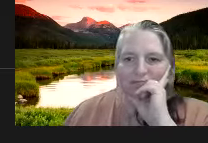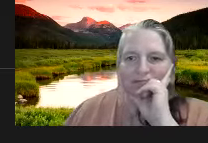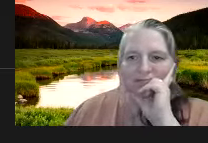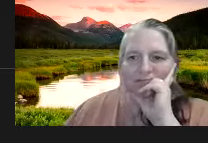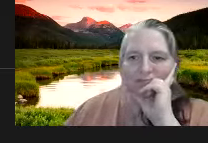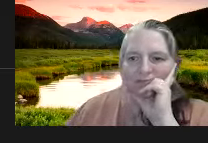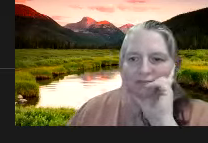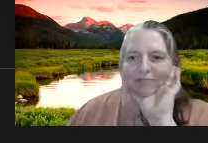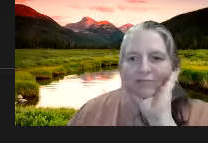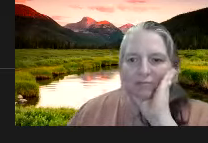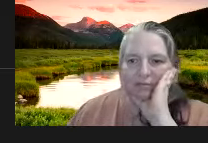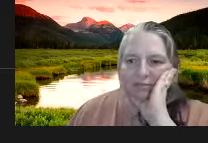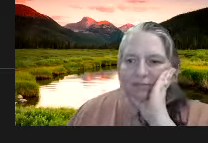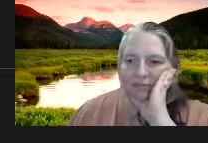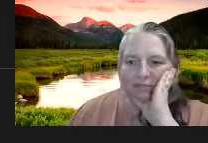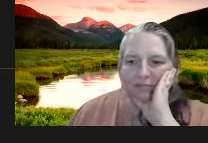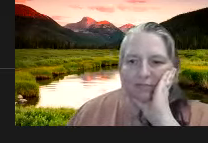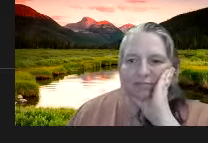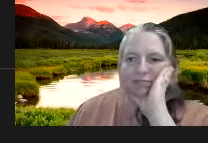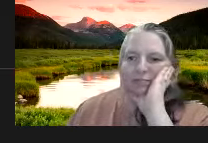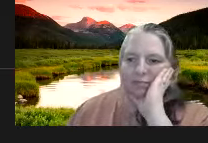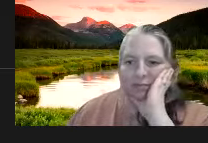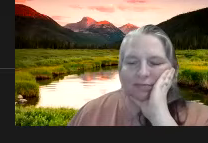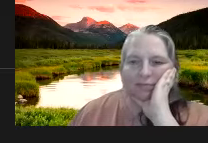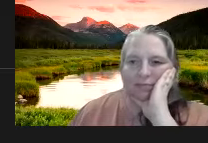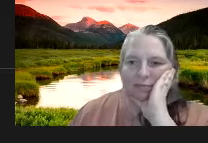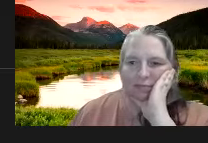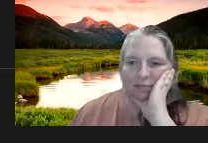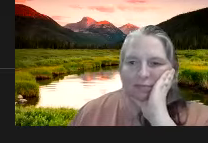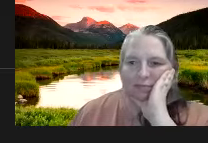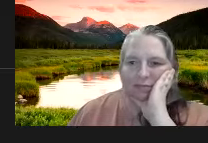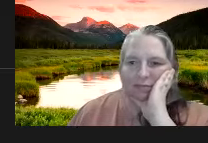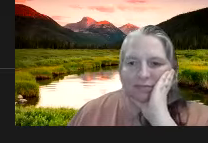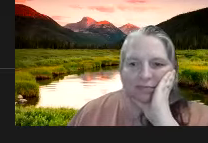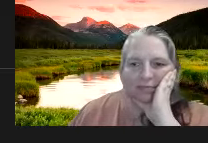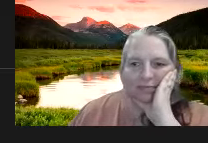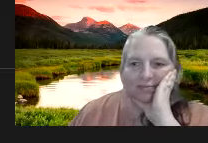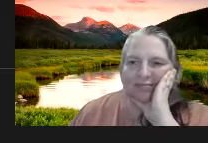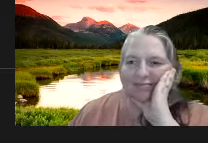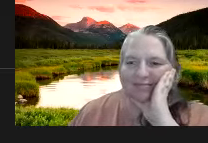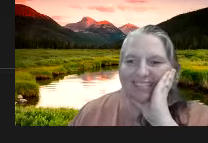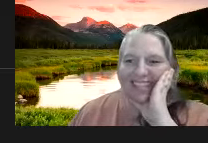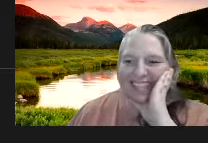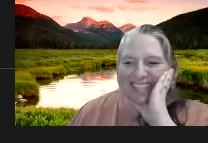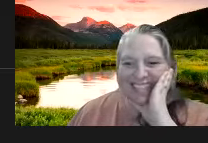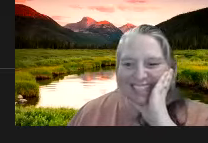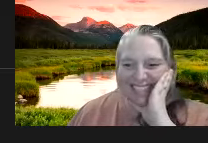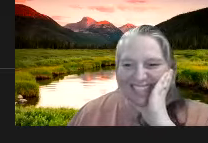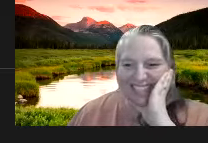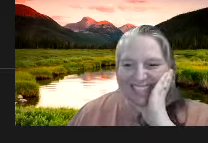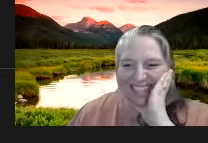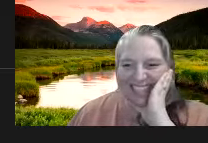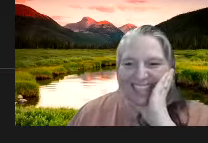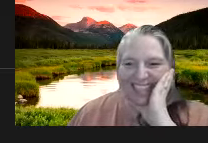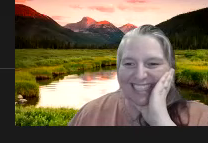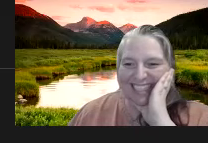message? I feel like that might take less time. That would take less time. It does take, okay, Like, so it might broadcast. go to everyone.